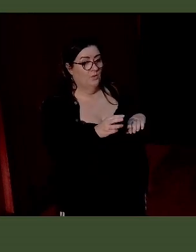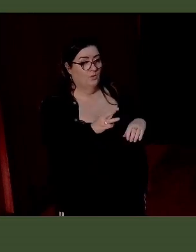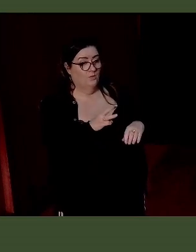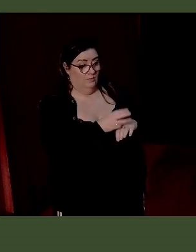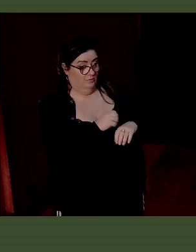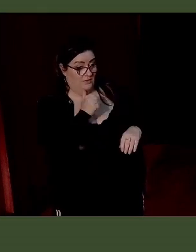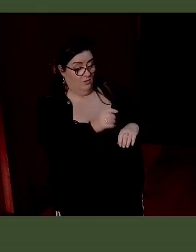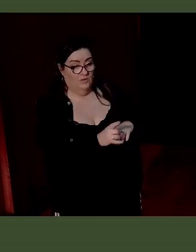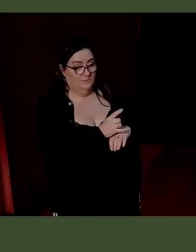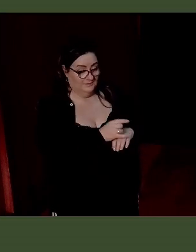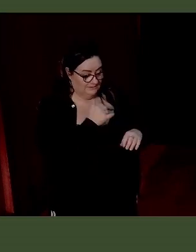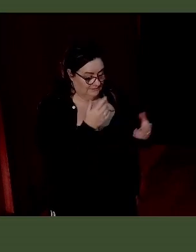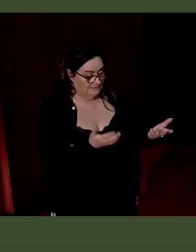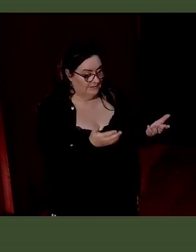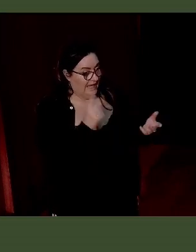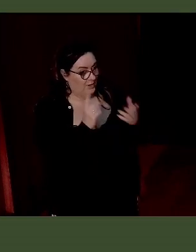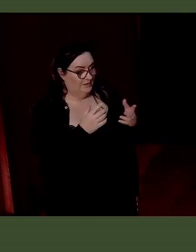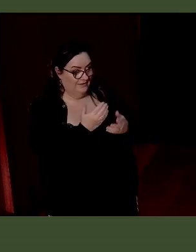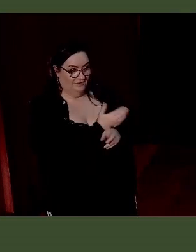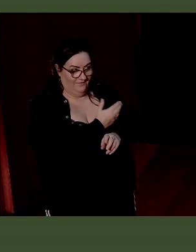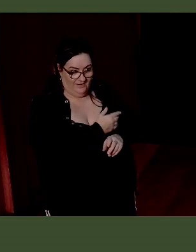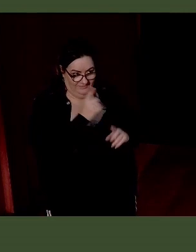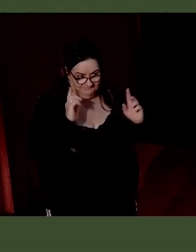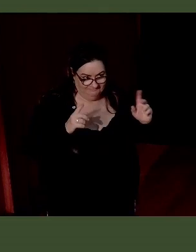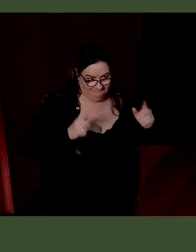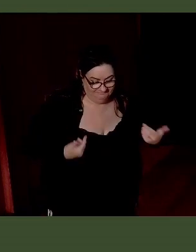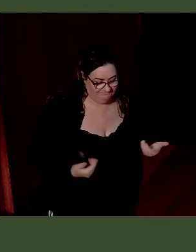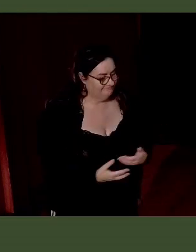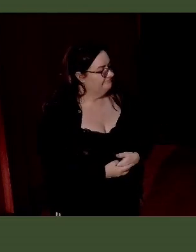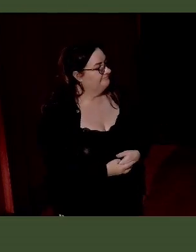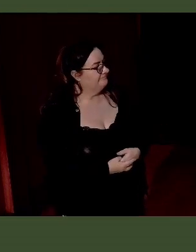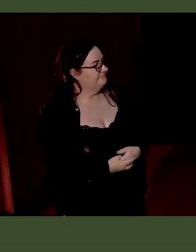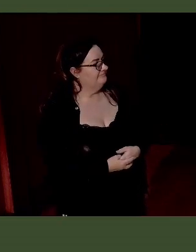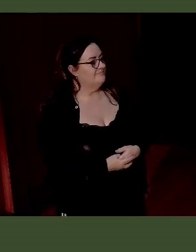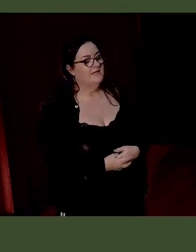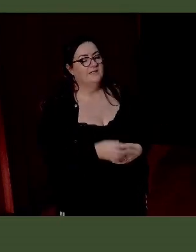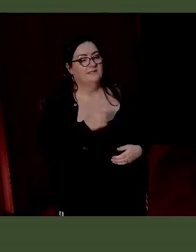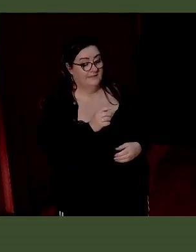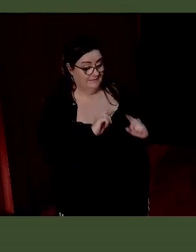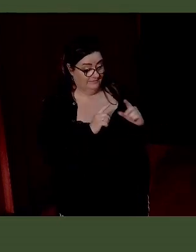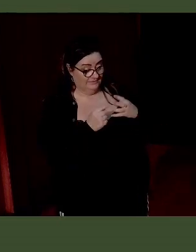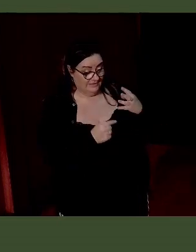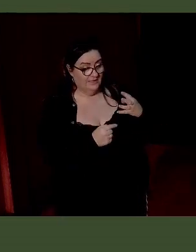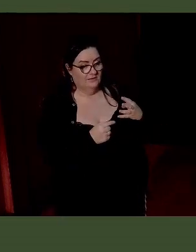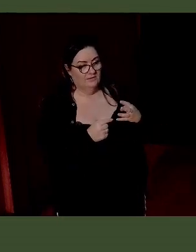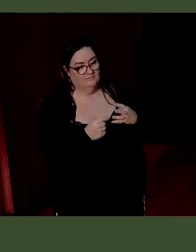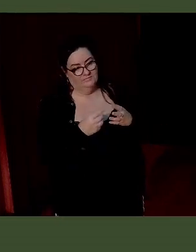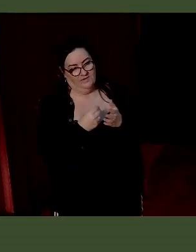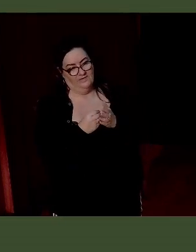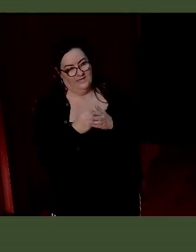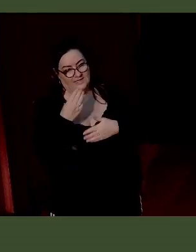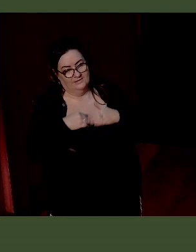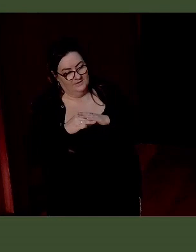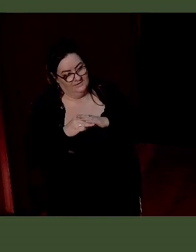could change every month, I still don't know. But anyway, these practices were endorsed particularly by the finance